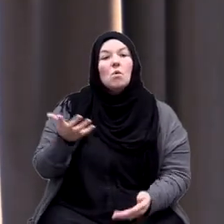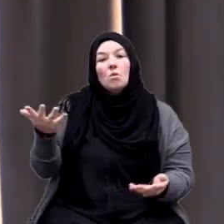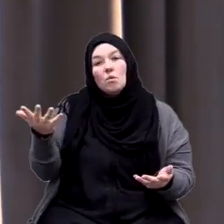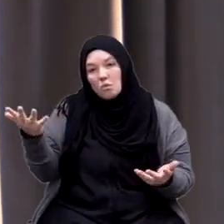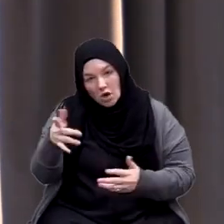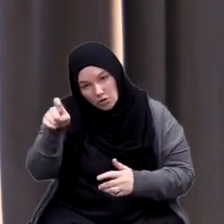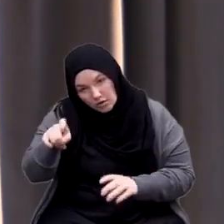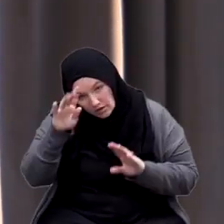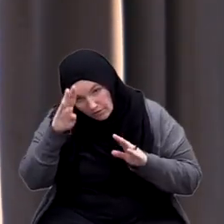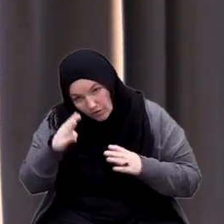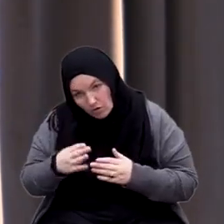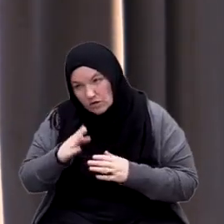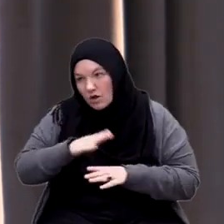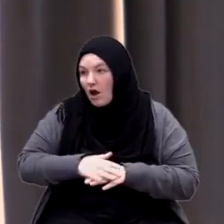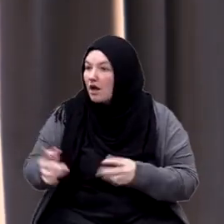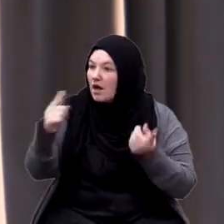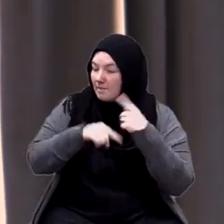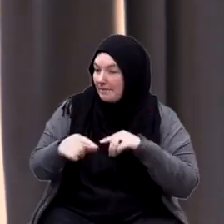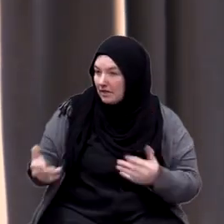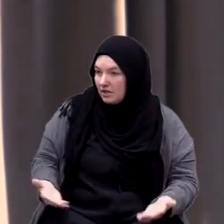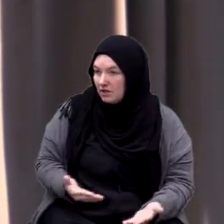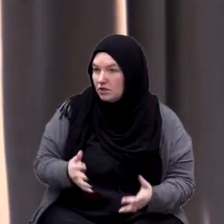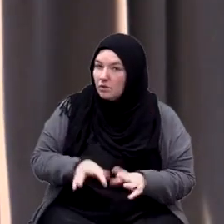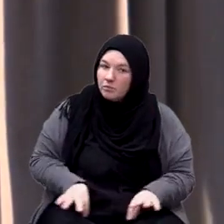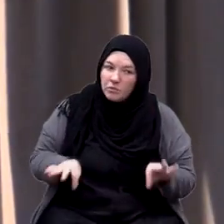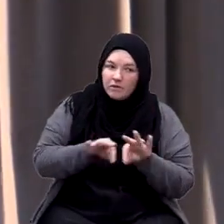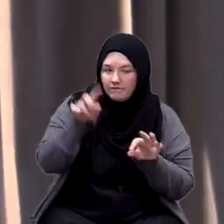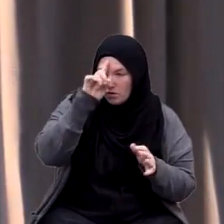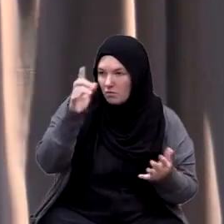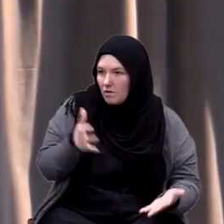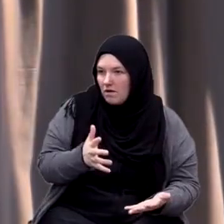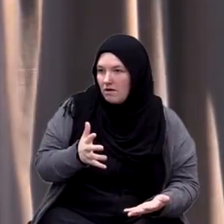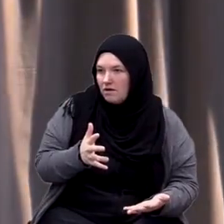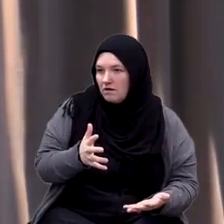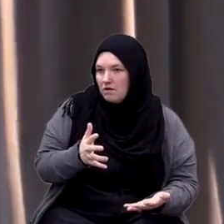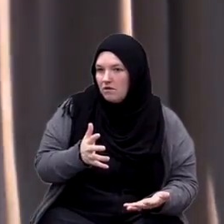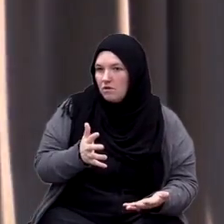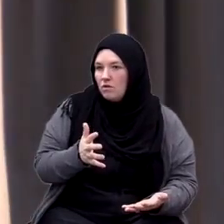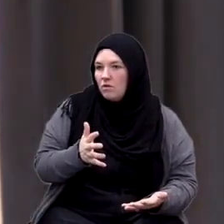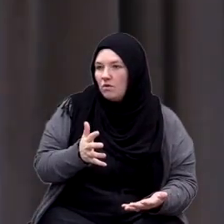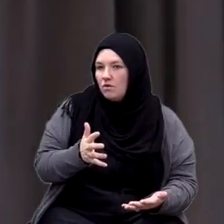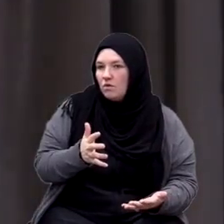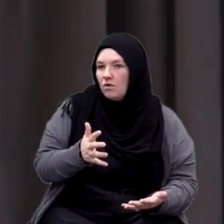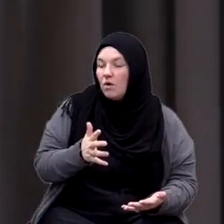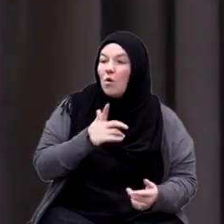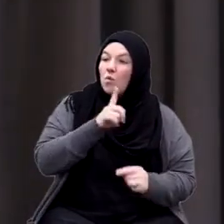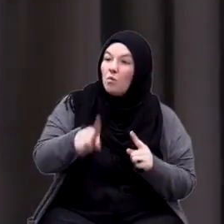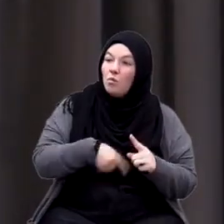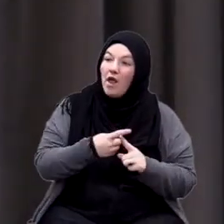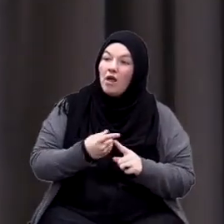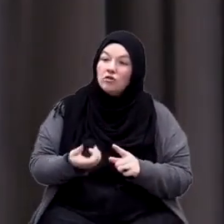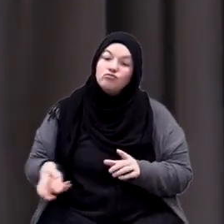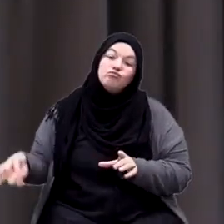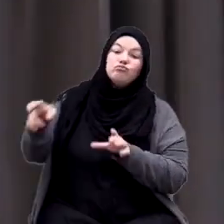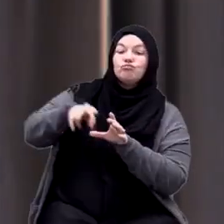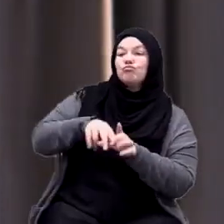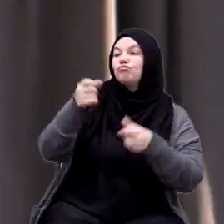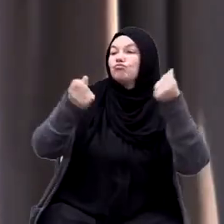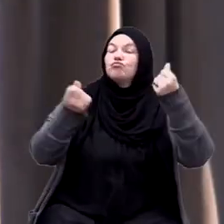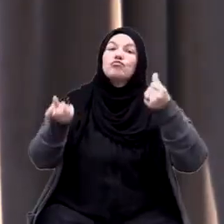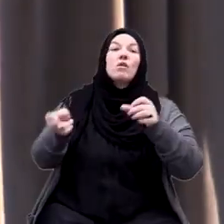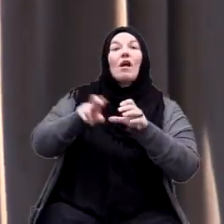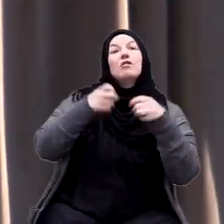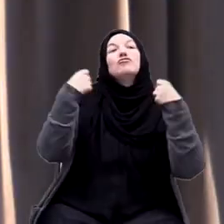to focus on coming to the masjid? What should they pick going home after joining their